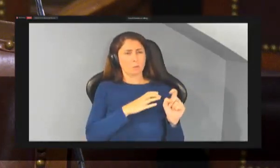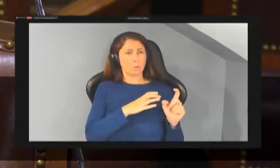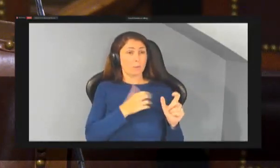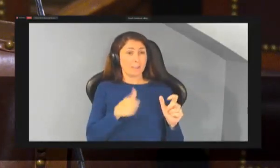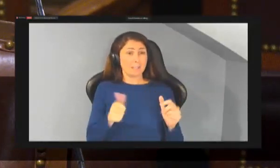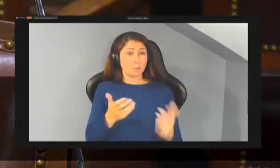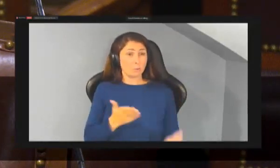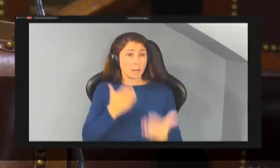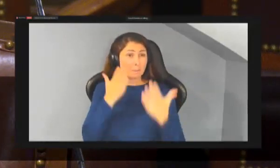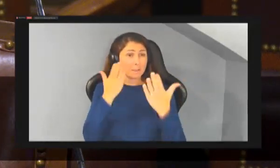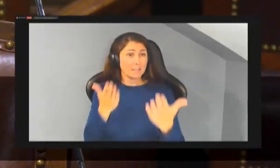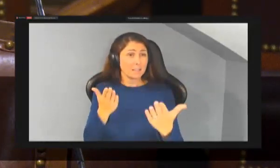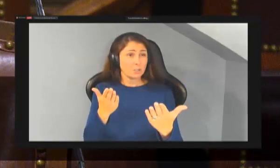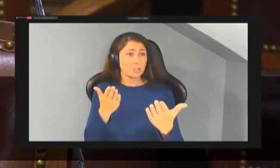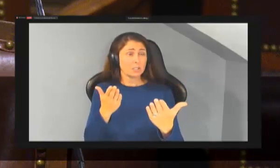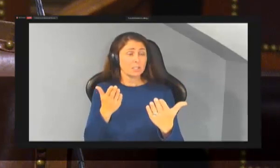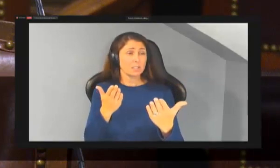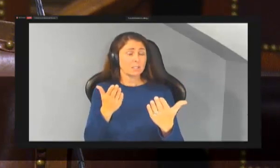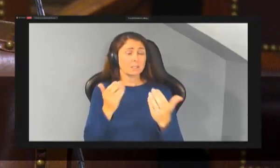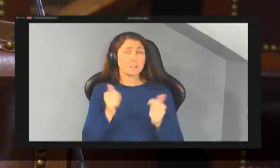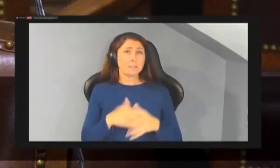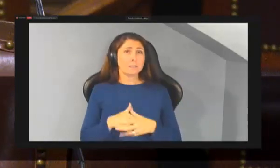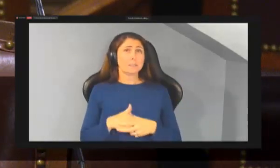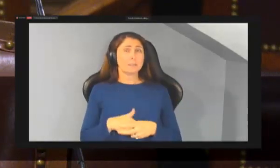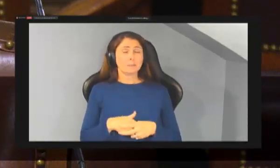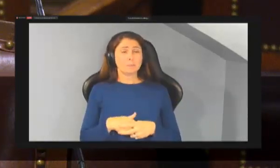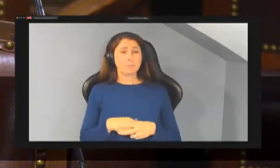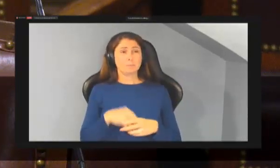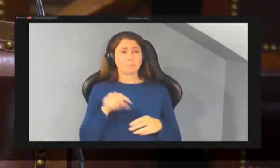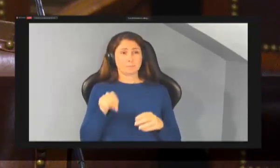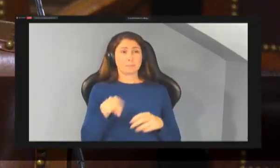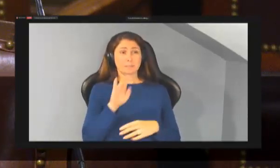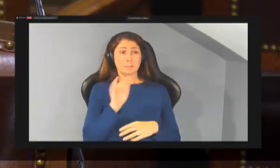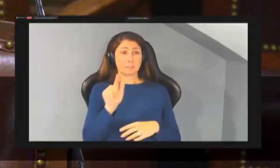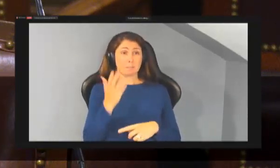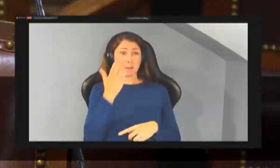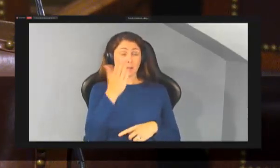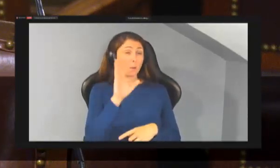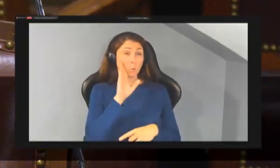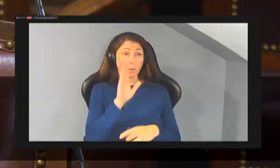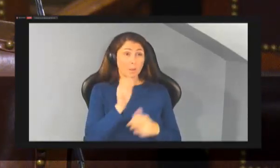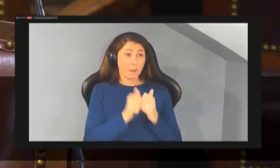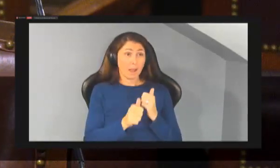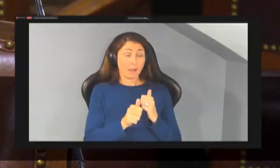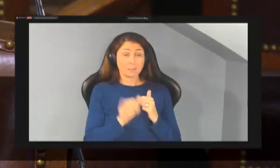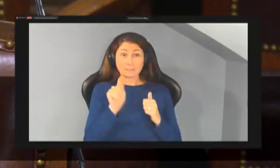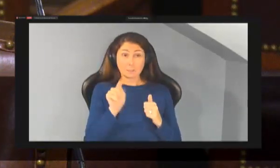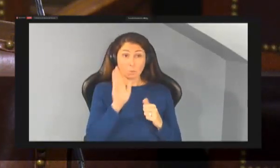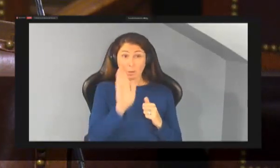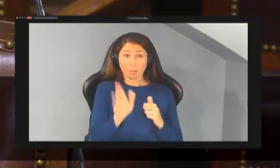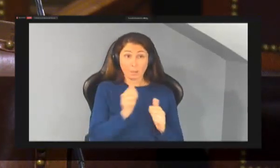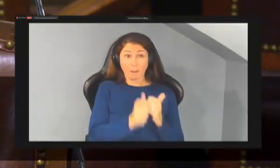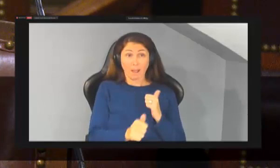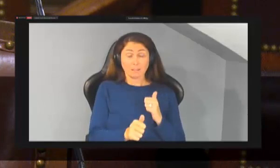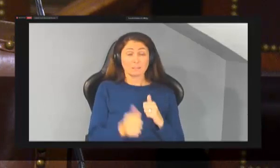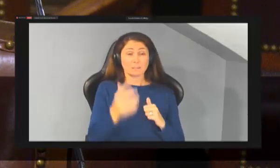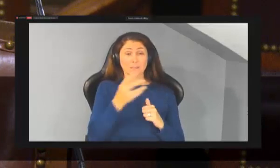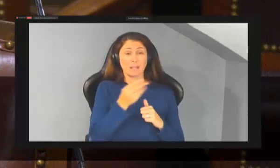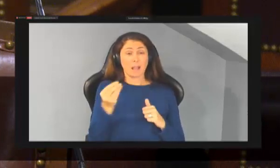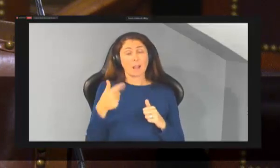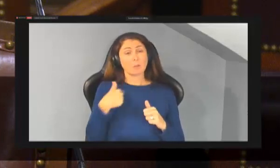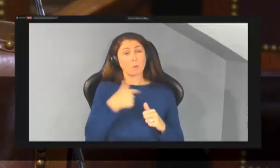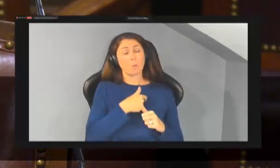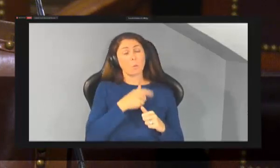recommendations, because this bill's going to pass. I know this bill's going to pass, and we will